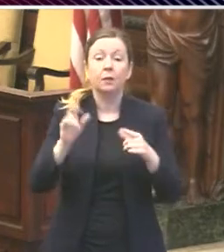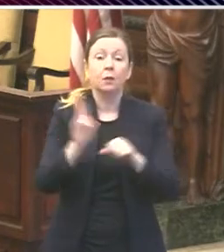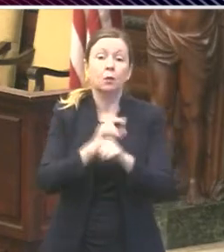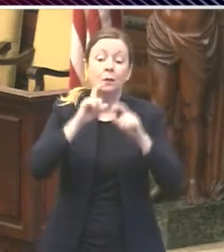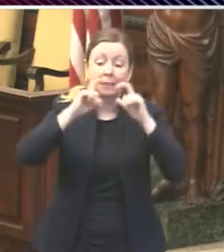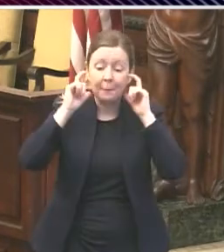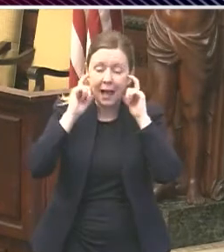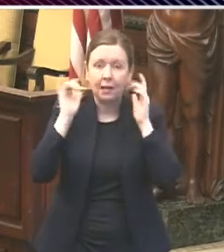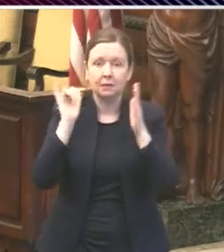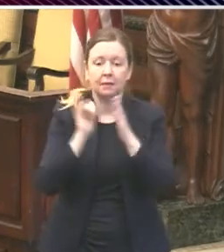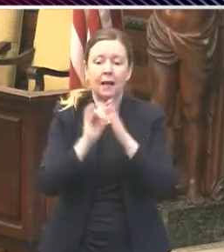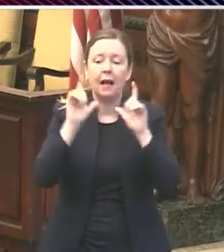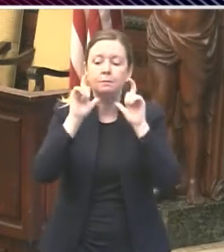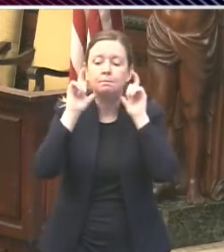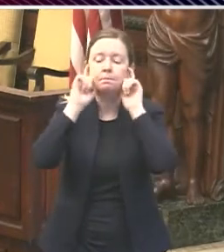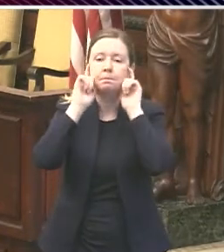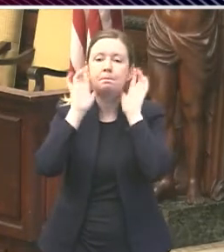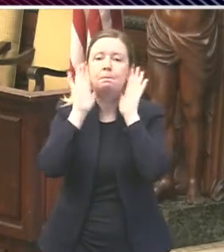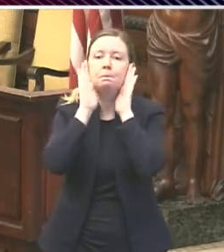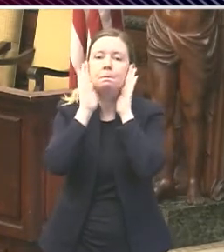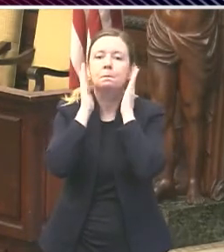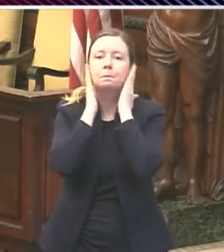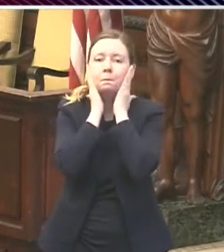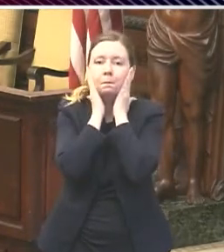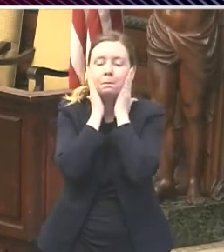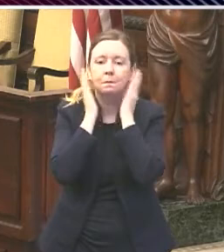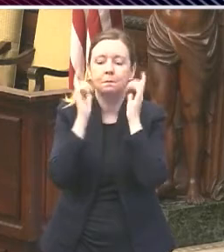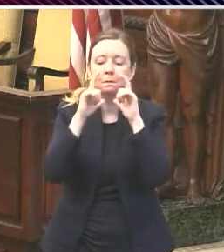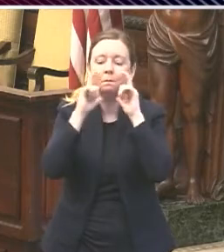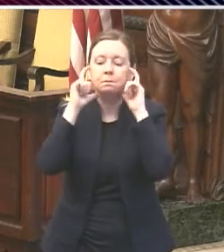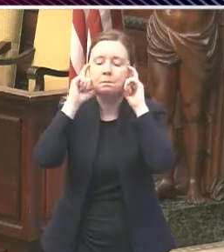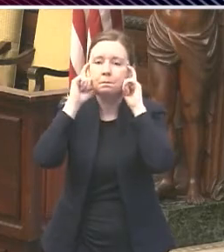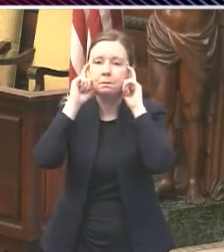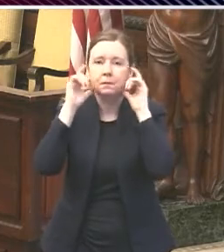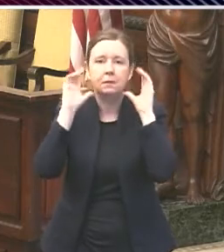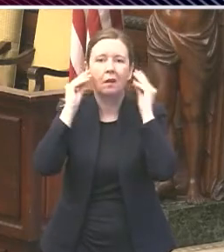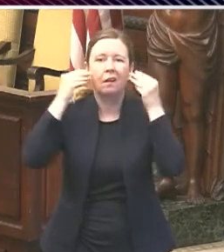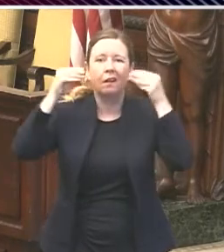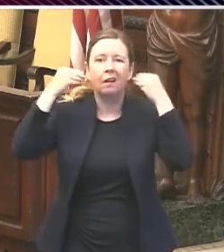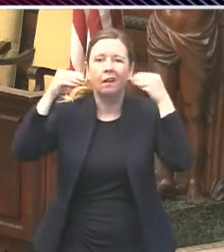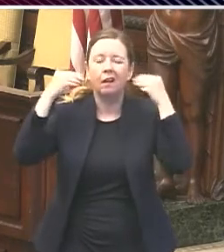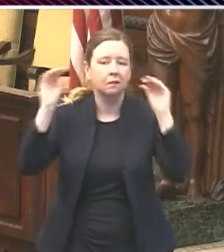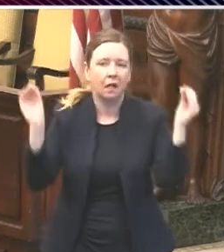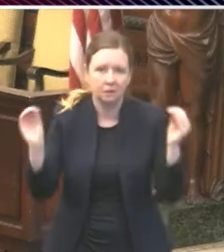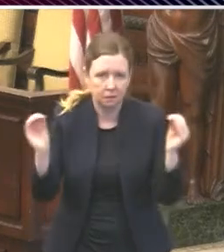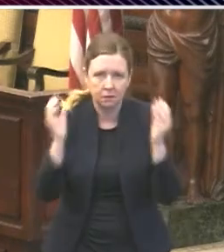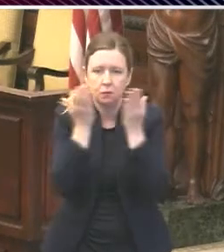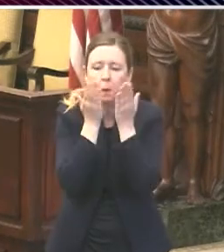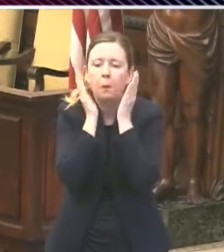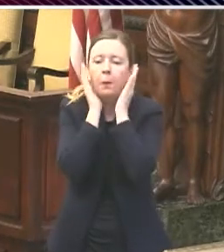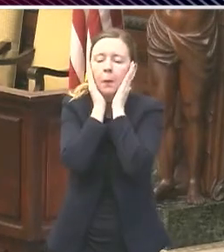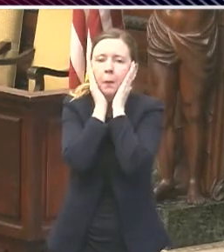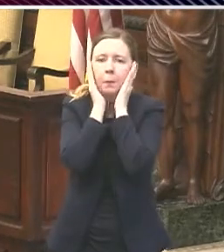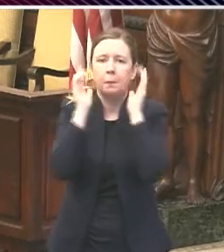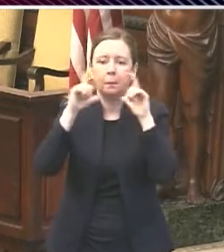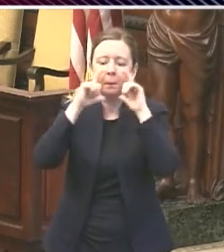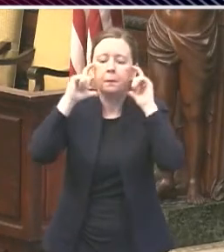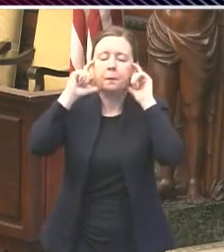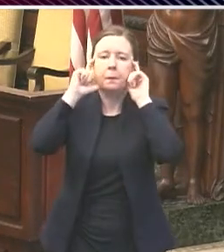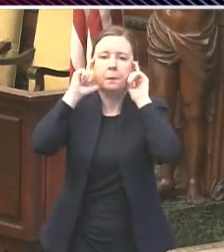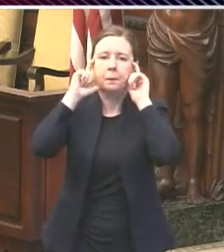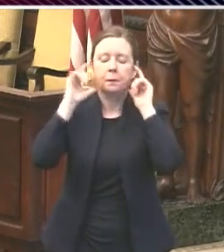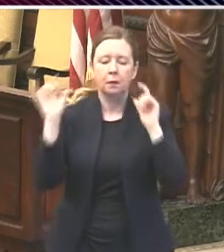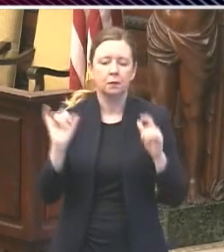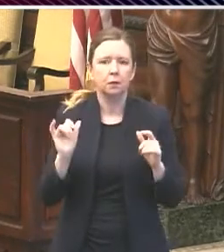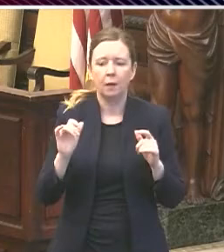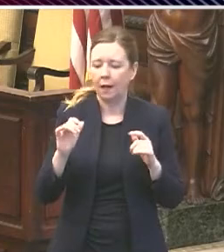that hugs your cheek and around your chin so there are no gaps for the droplets to leak out. So that means that like a handkerchief around